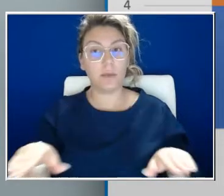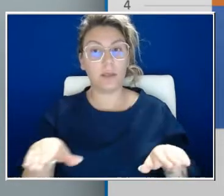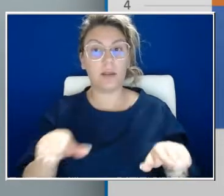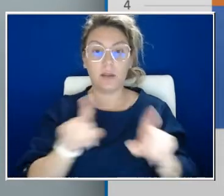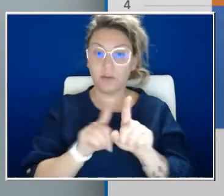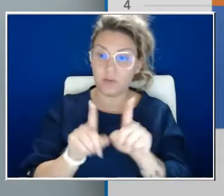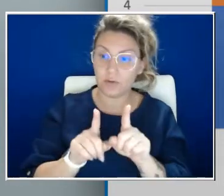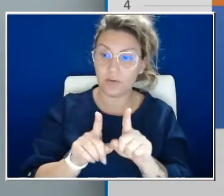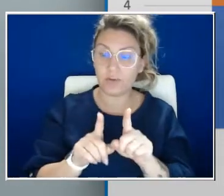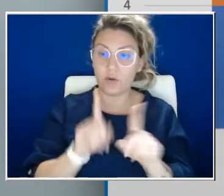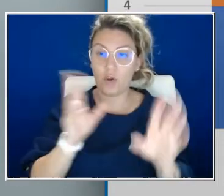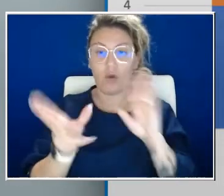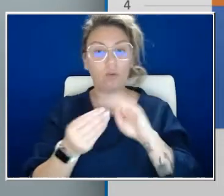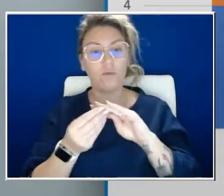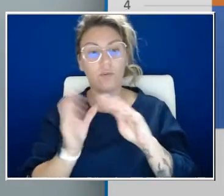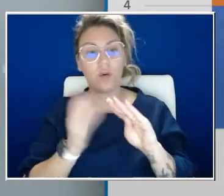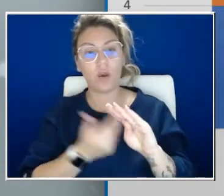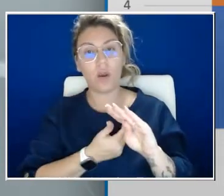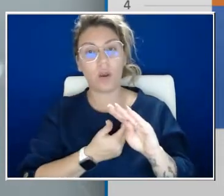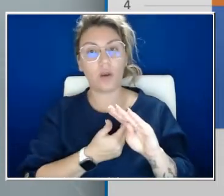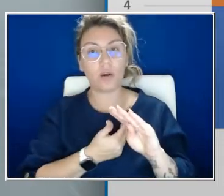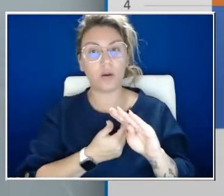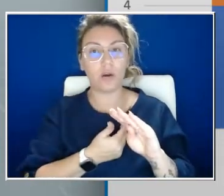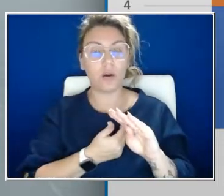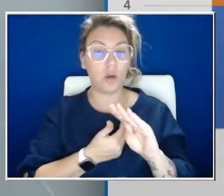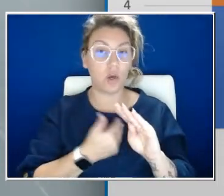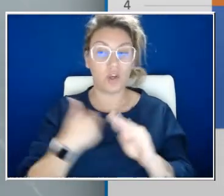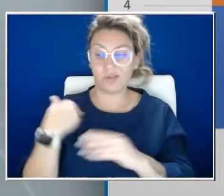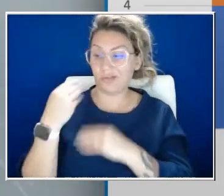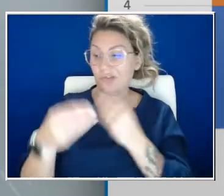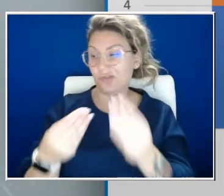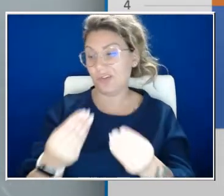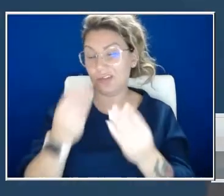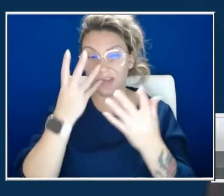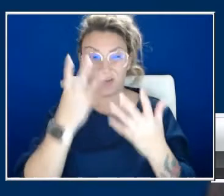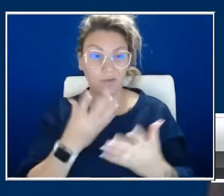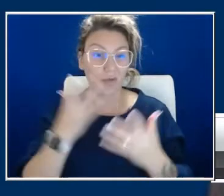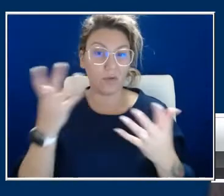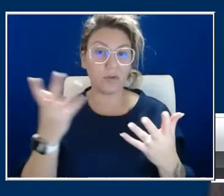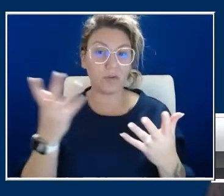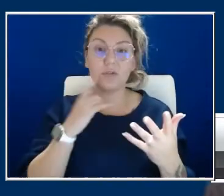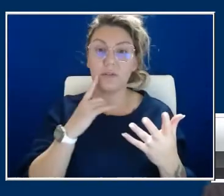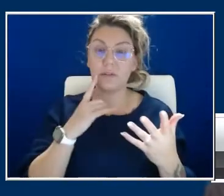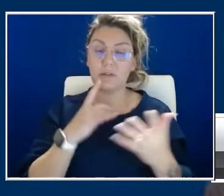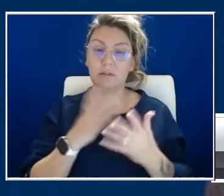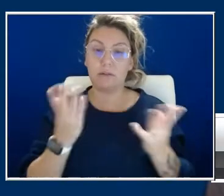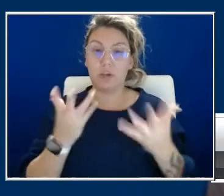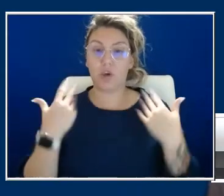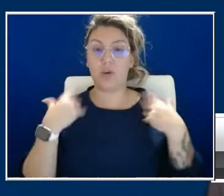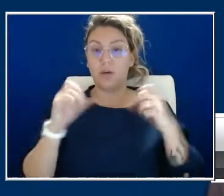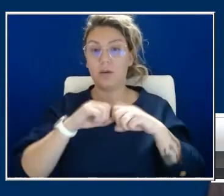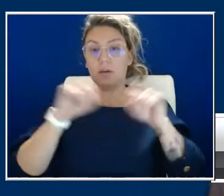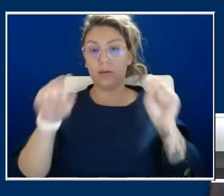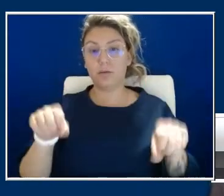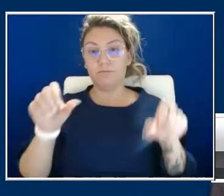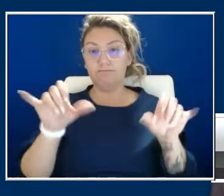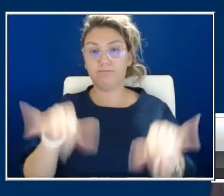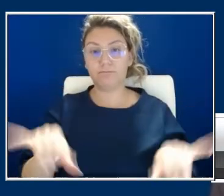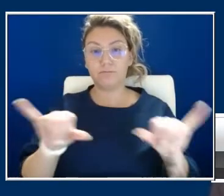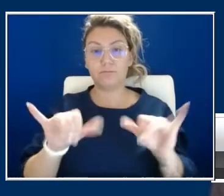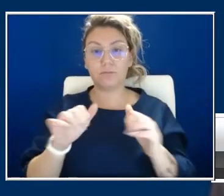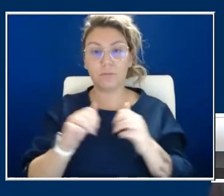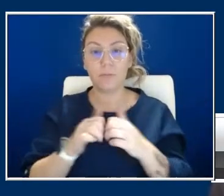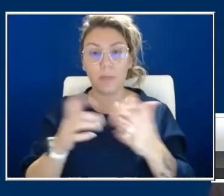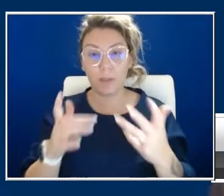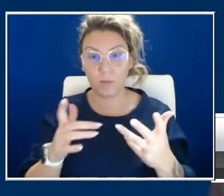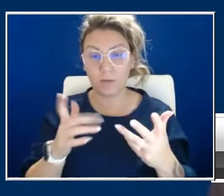So overall, our trends, unfortunately, at the health system are consistent with the national trends of